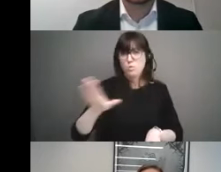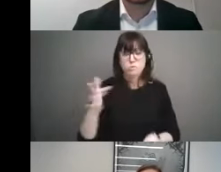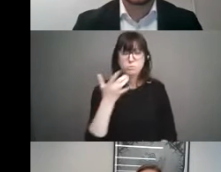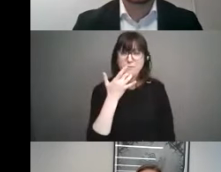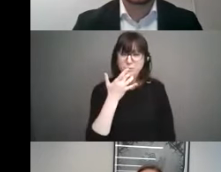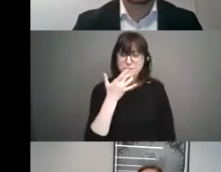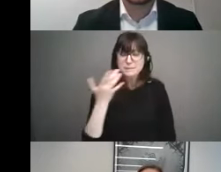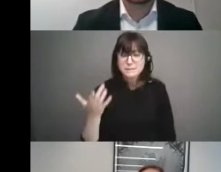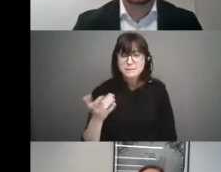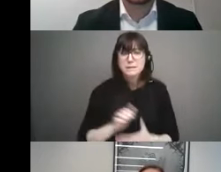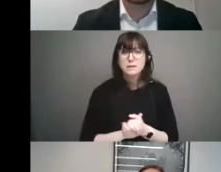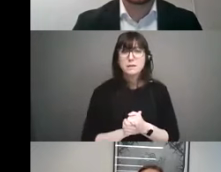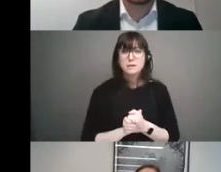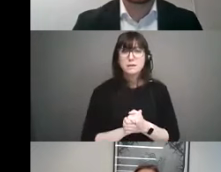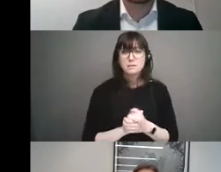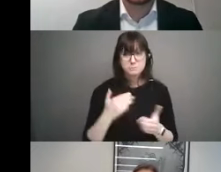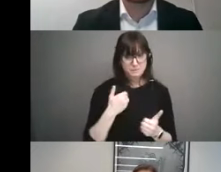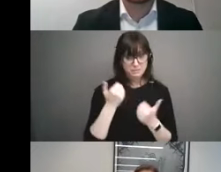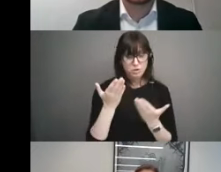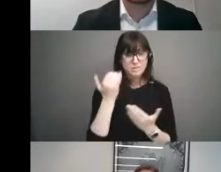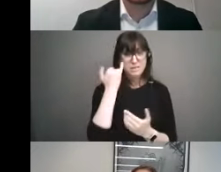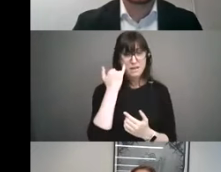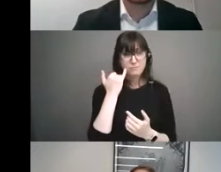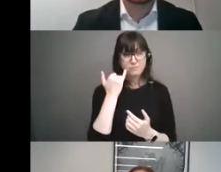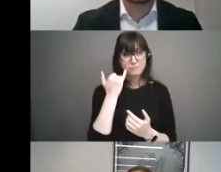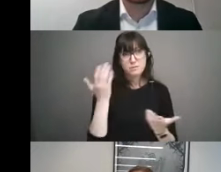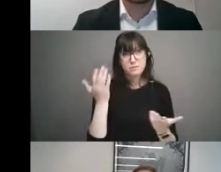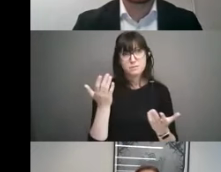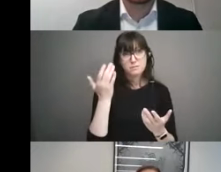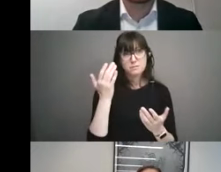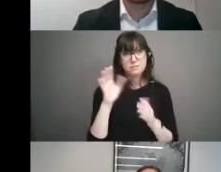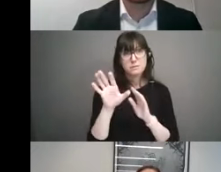I would say that if you had more than one, so let's say two,